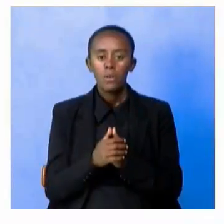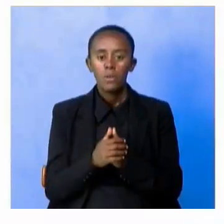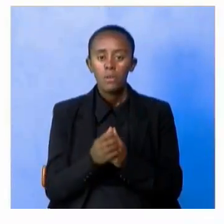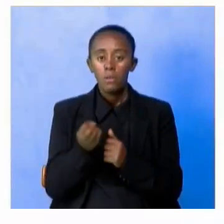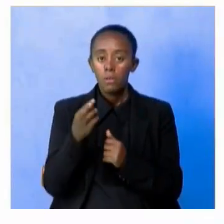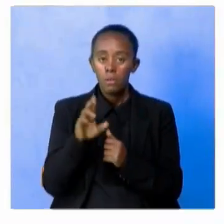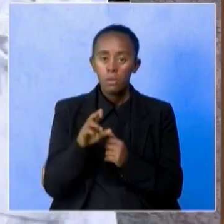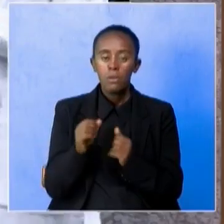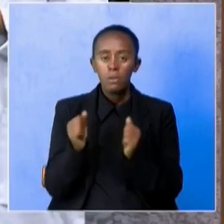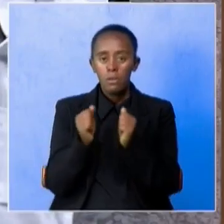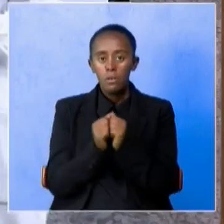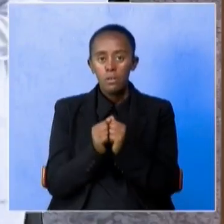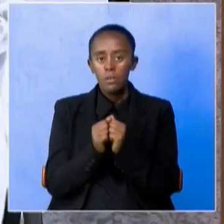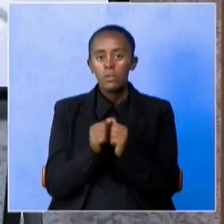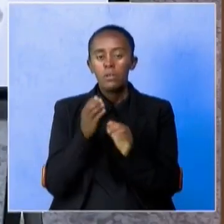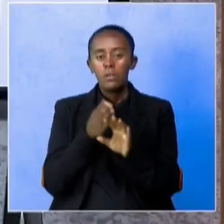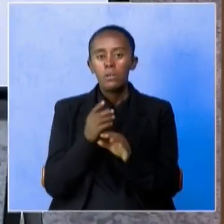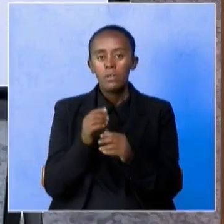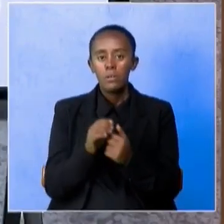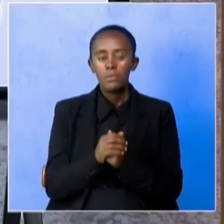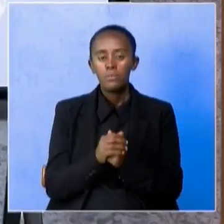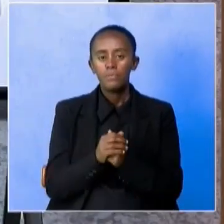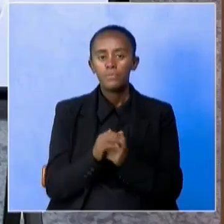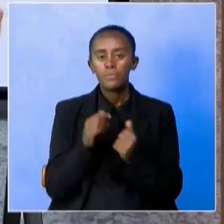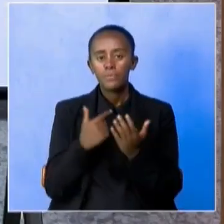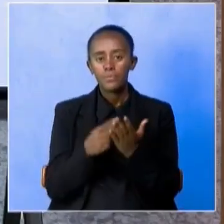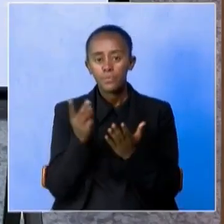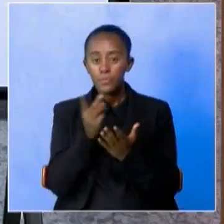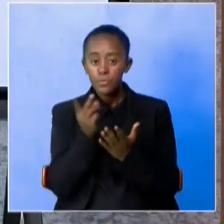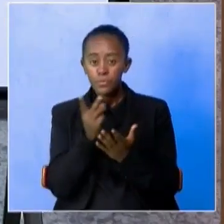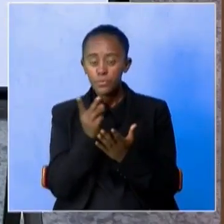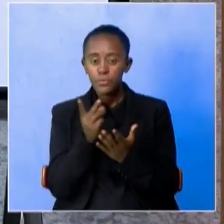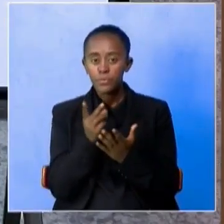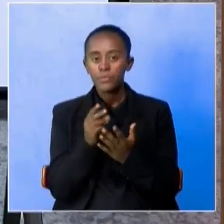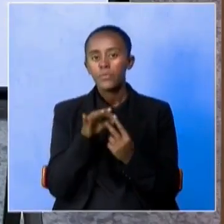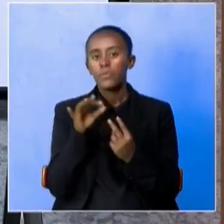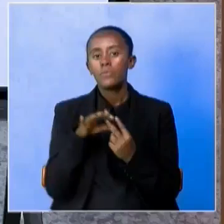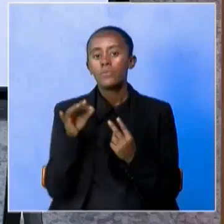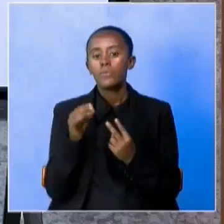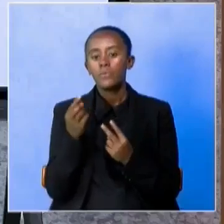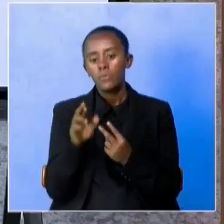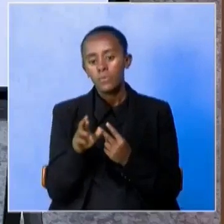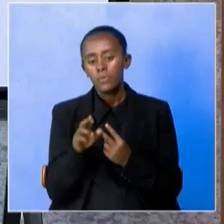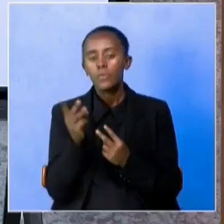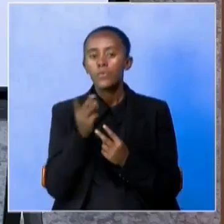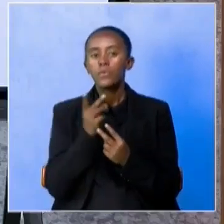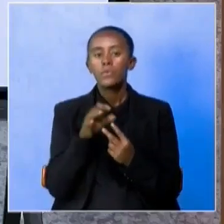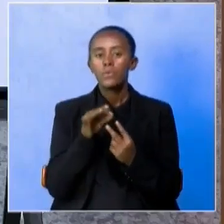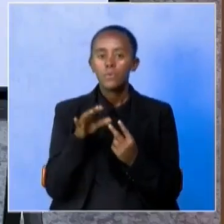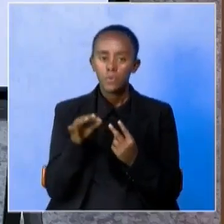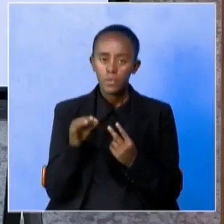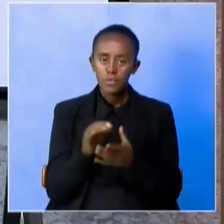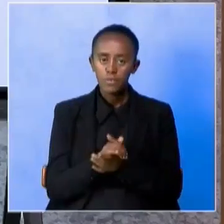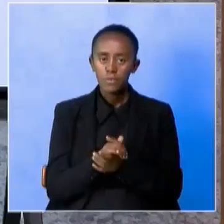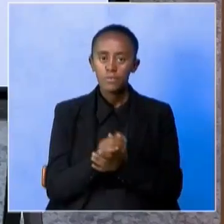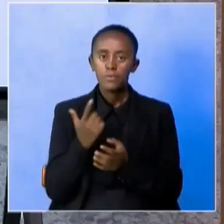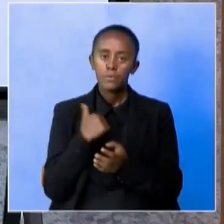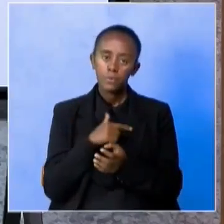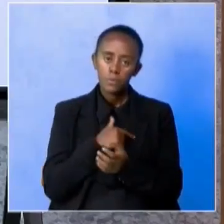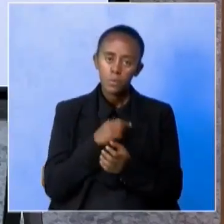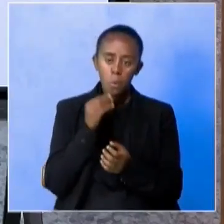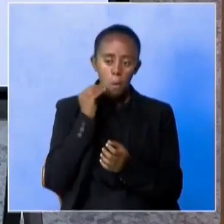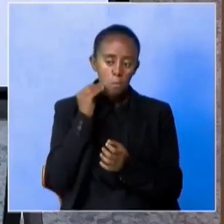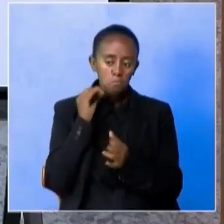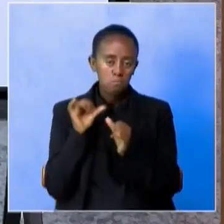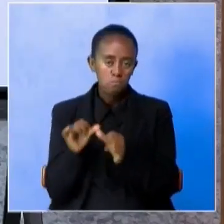us at the party. So 2 options or 2 alternatives. We could stay at